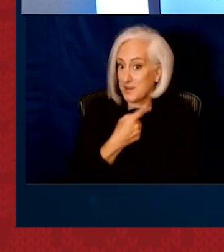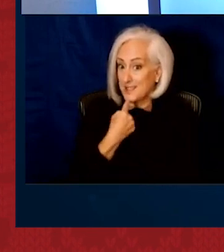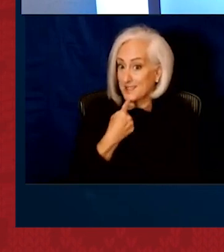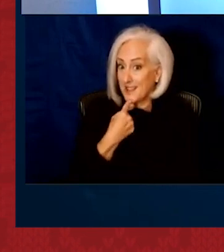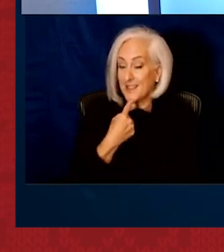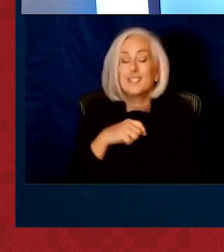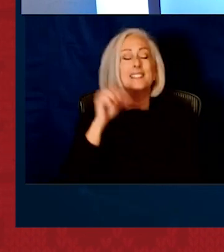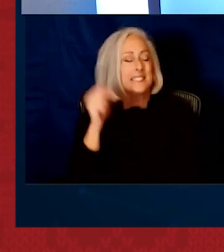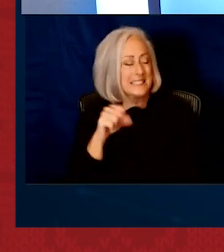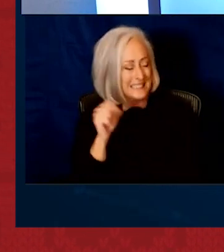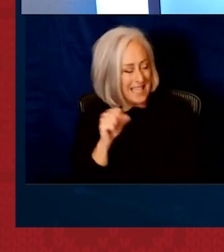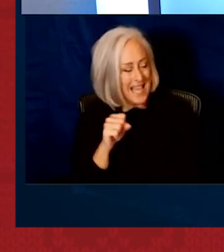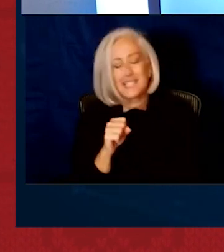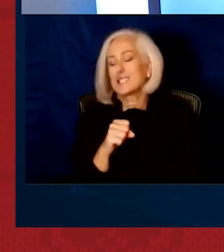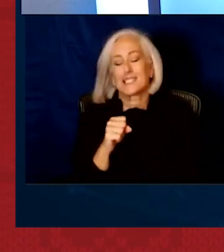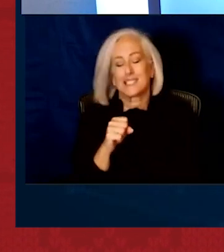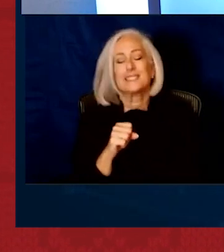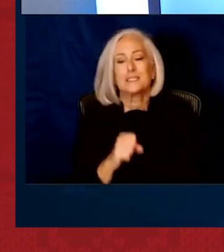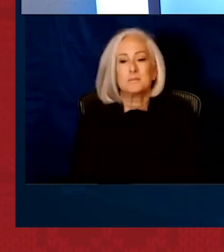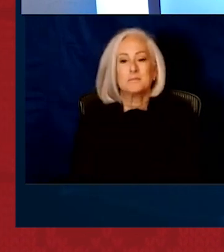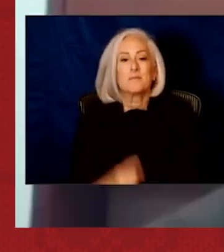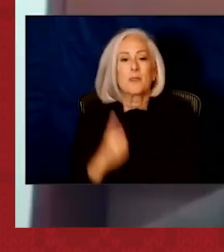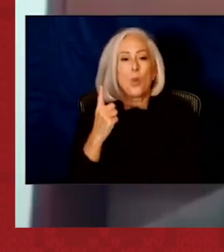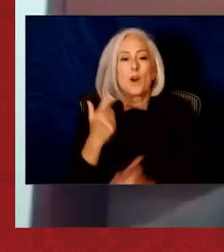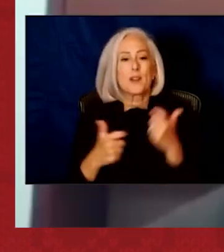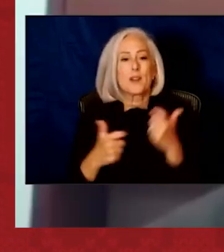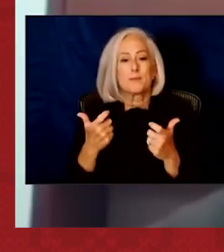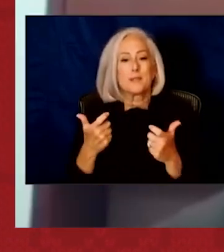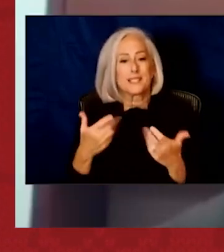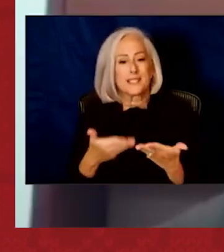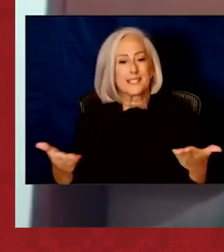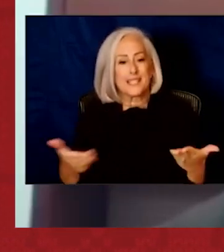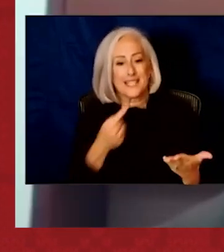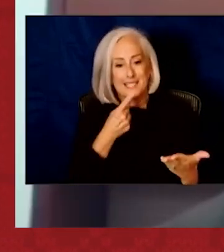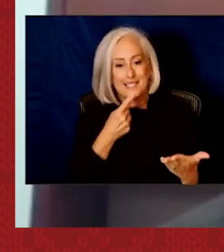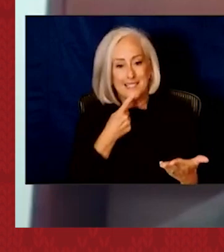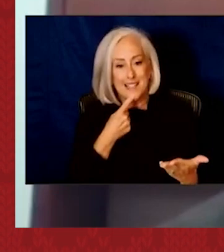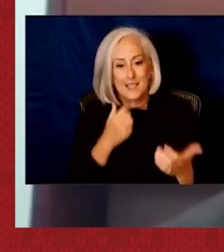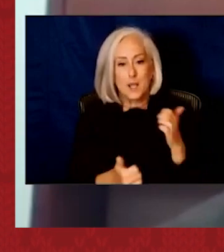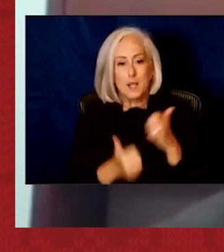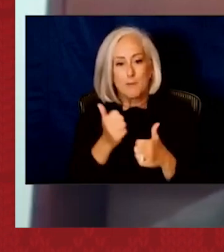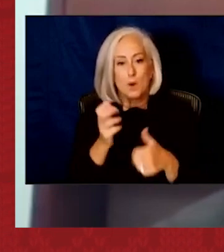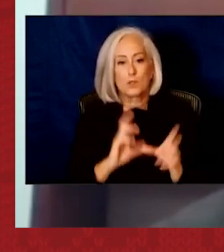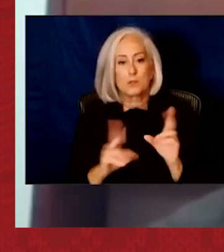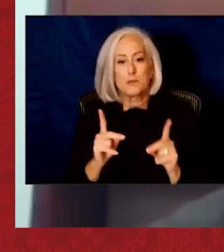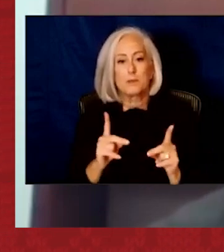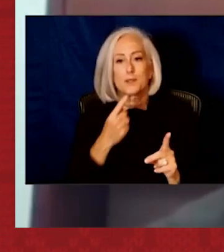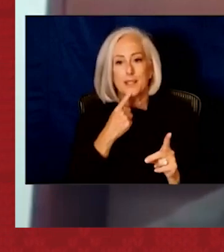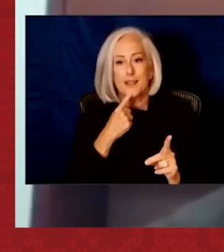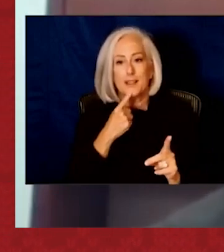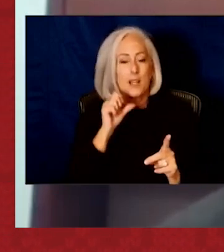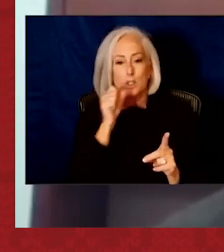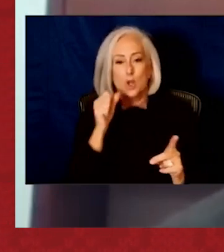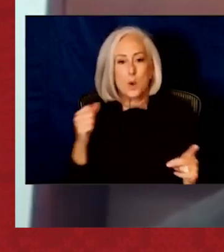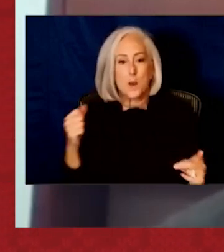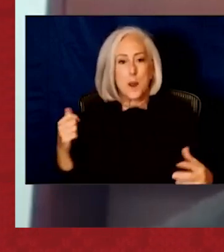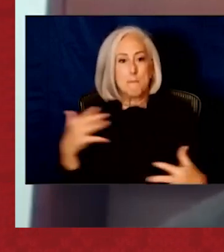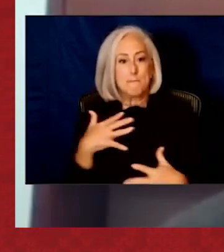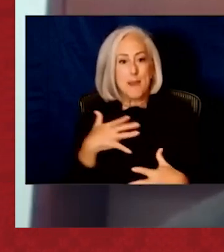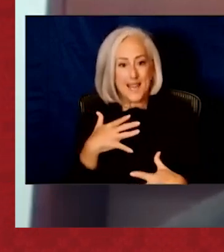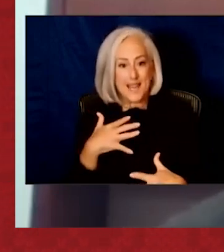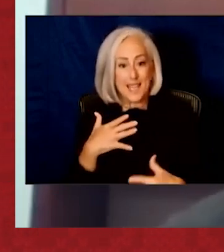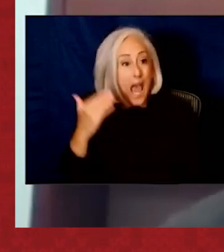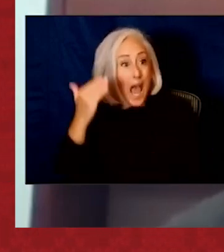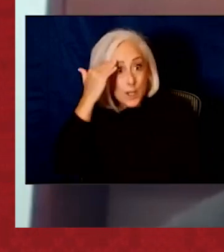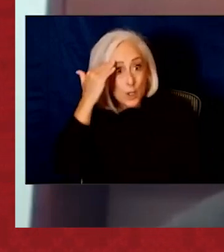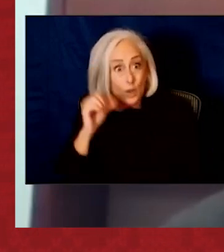has, yes. One of the biggest things that he said is that most people probably do is don't panic, because that was one thing that I knew not to do, but everyone